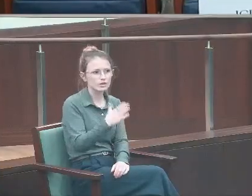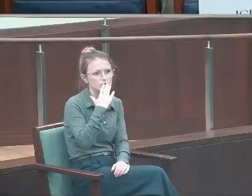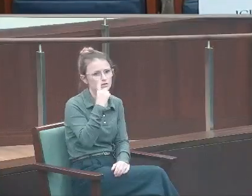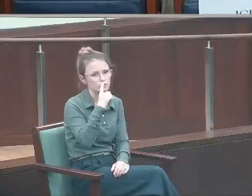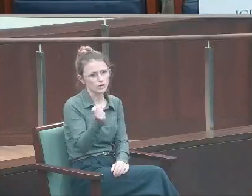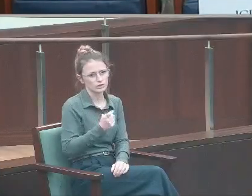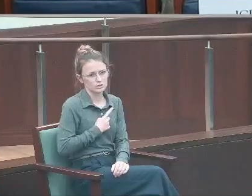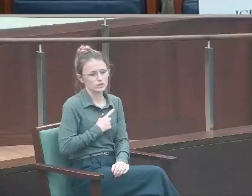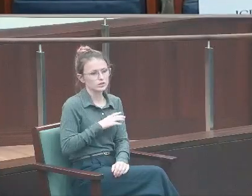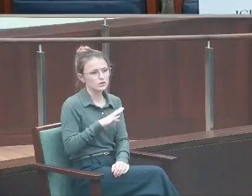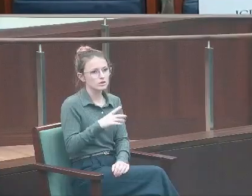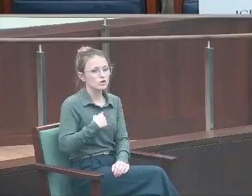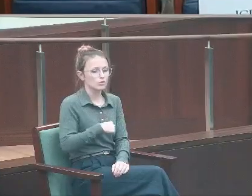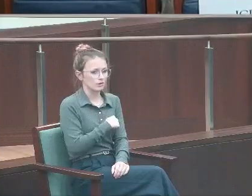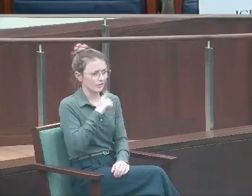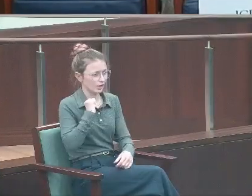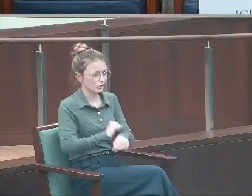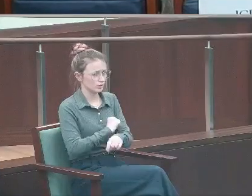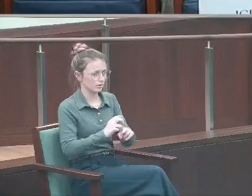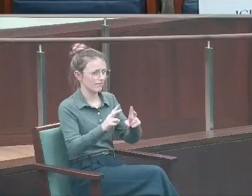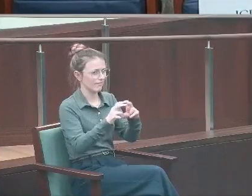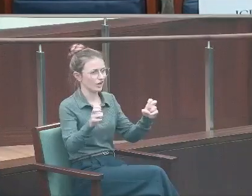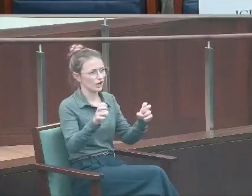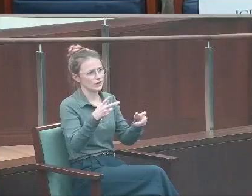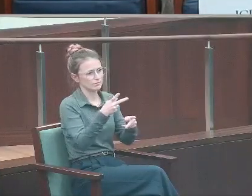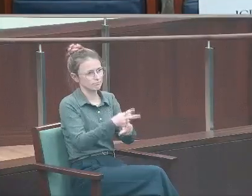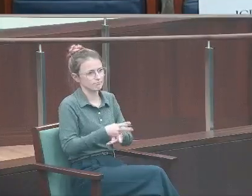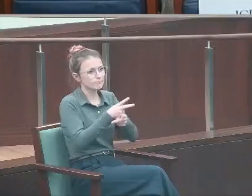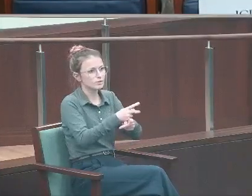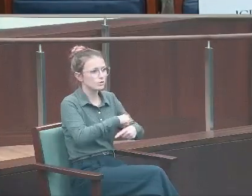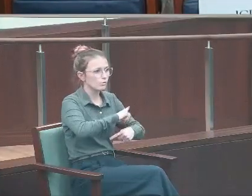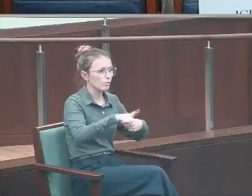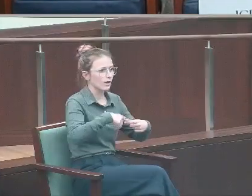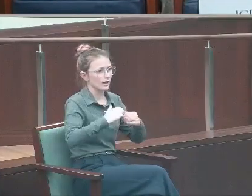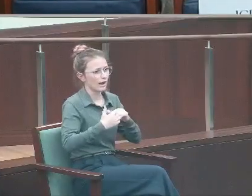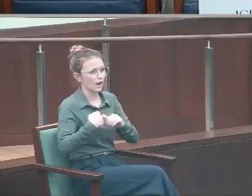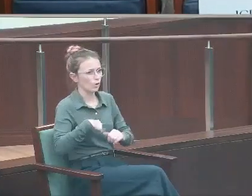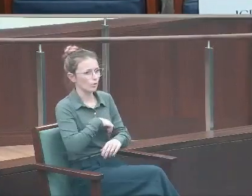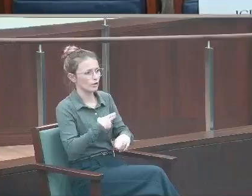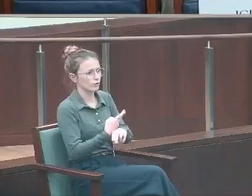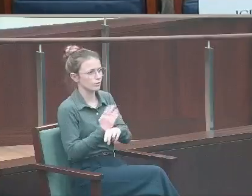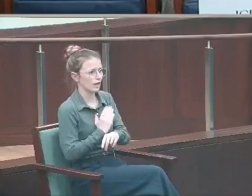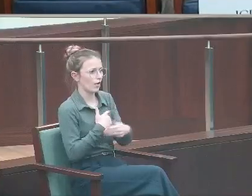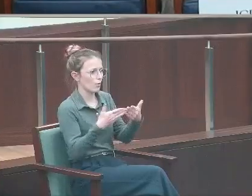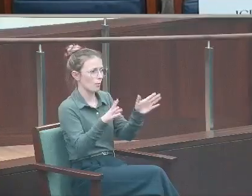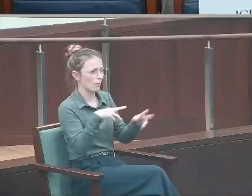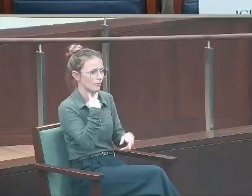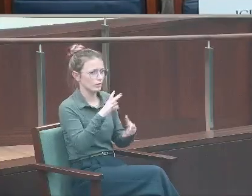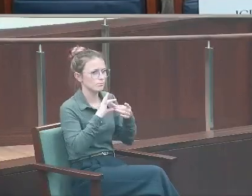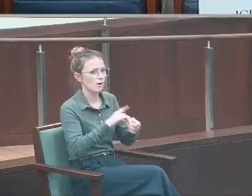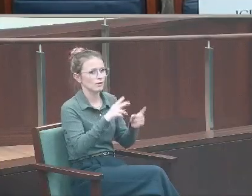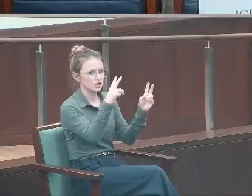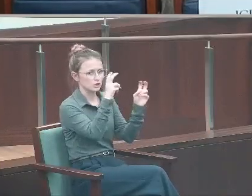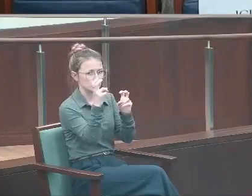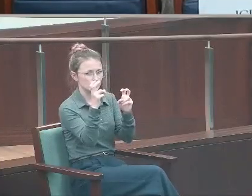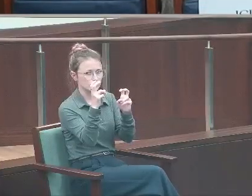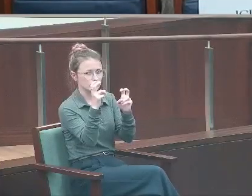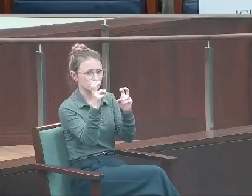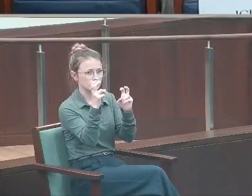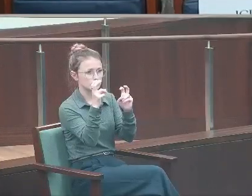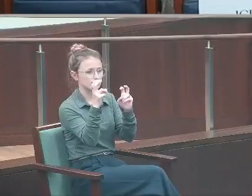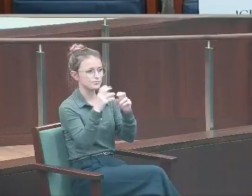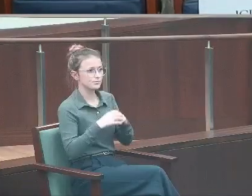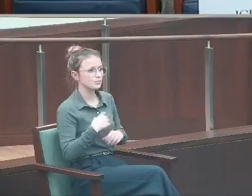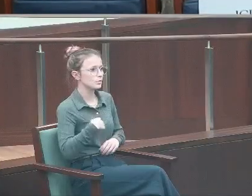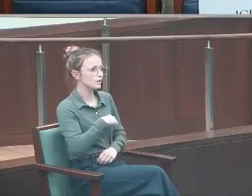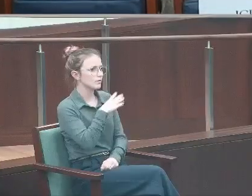we have actually been very selective about when and how we use our public voice on these issues, and have spoken